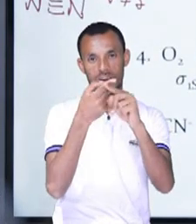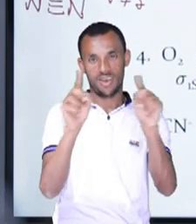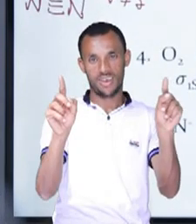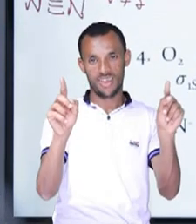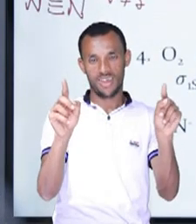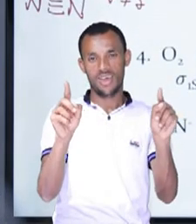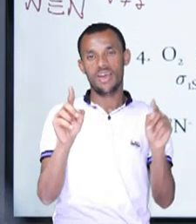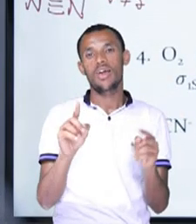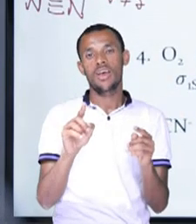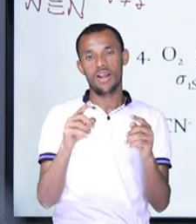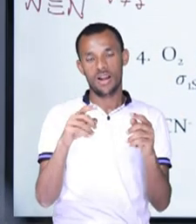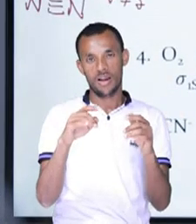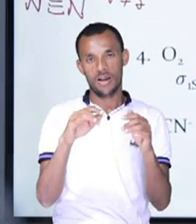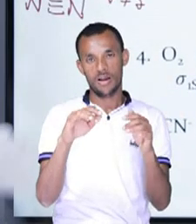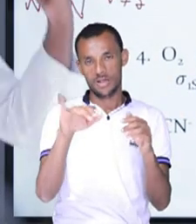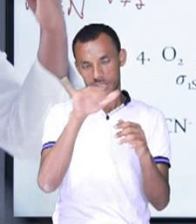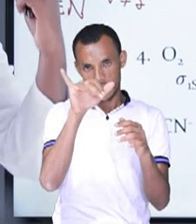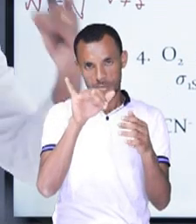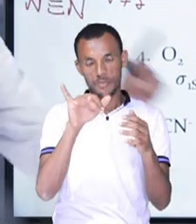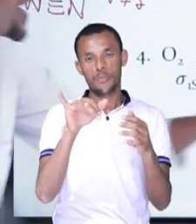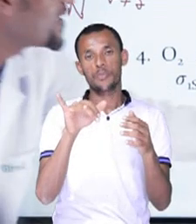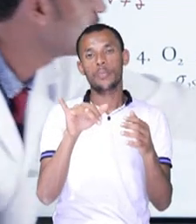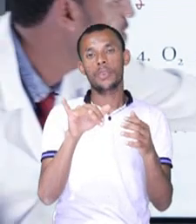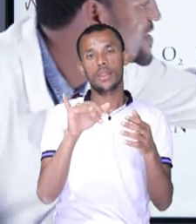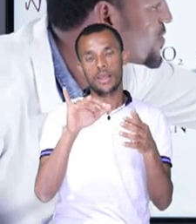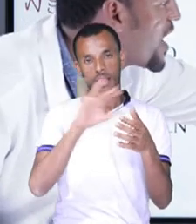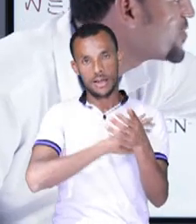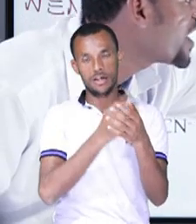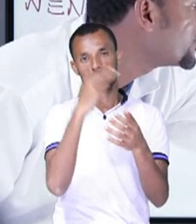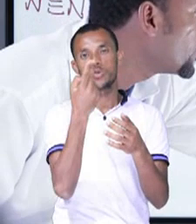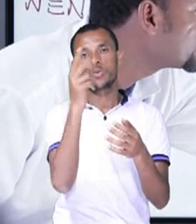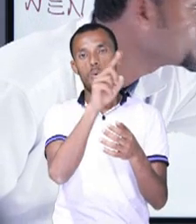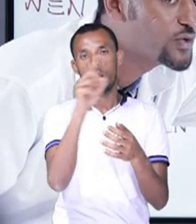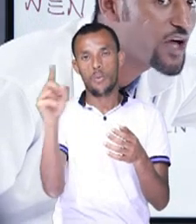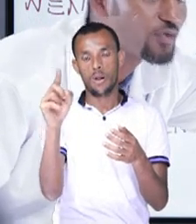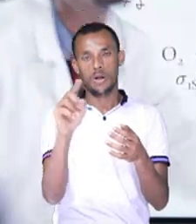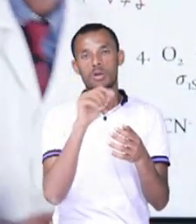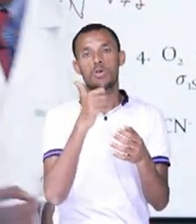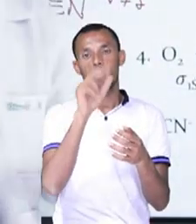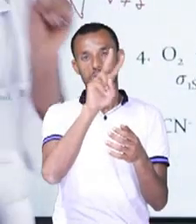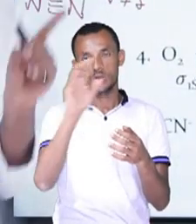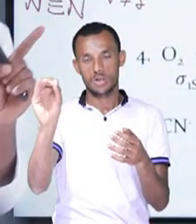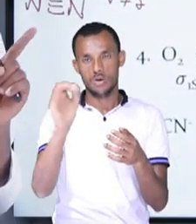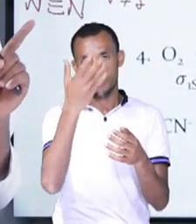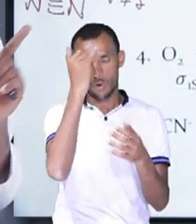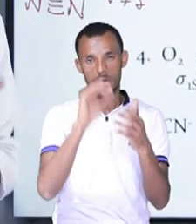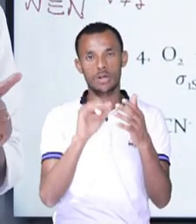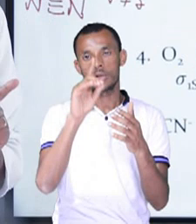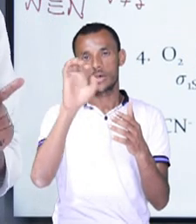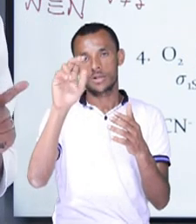same energy level. Because of the same energy level, these 2 electrons are uses 1, 1, not 2, 0. For